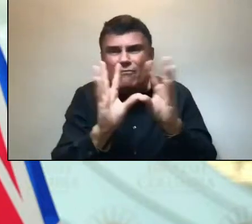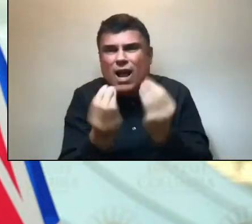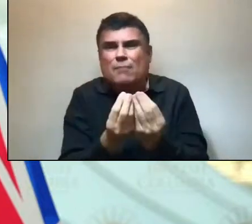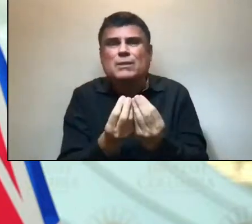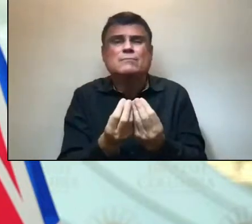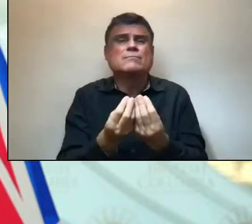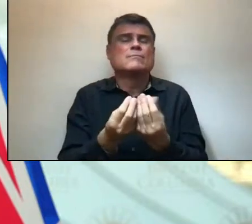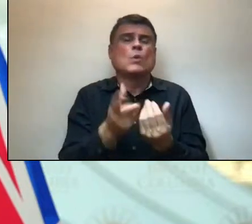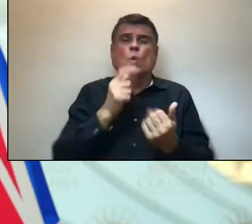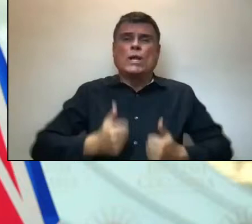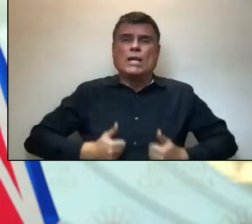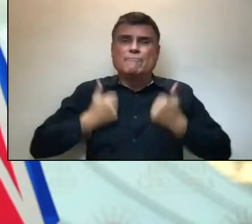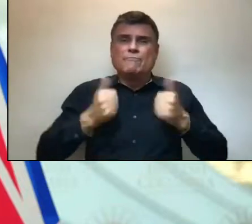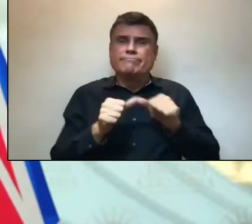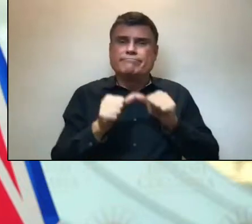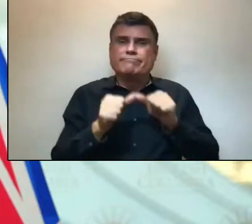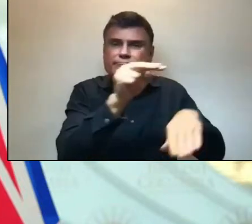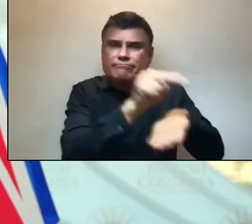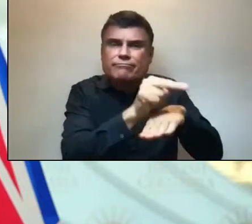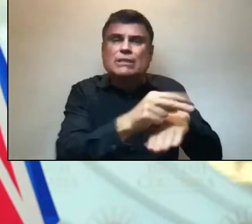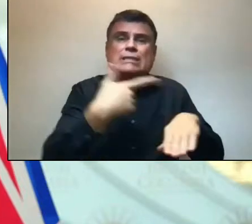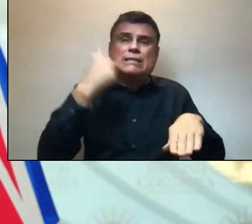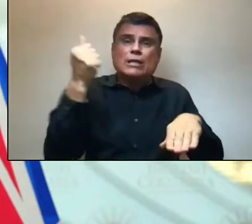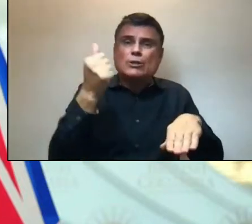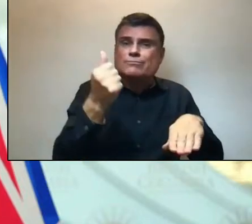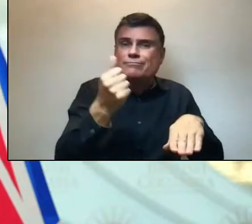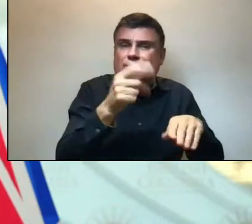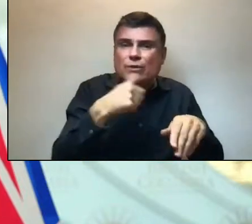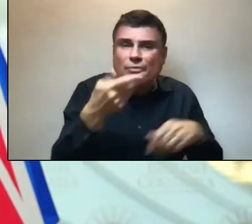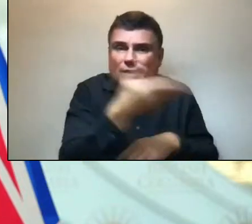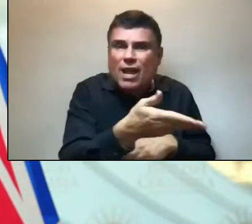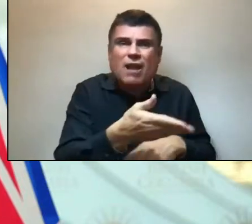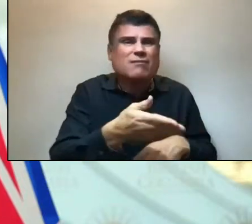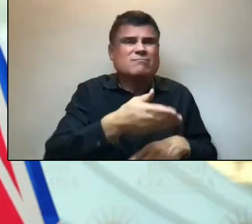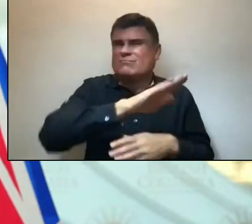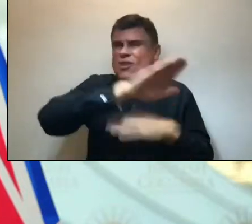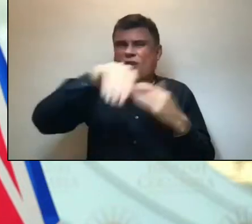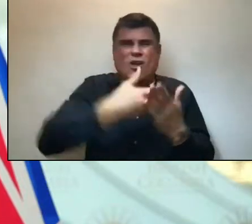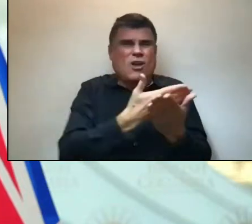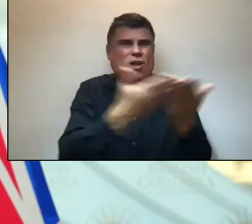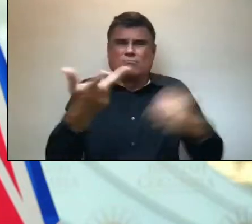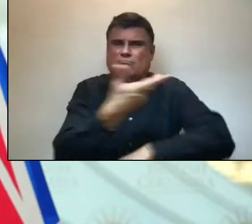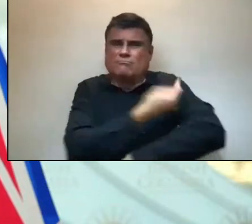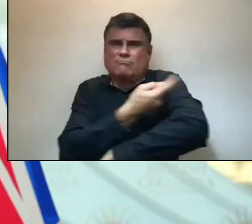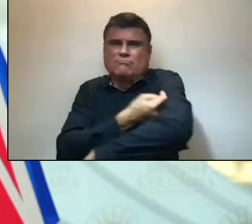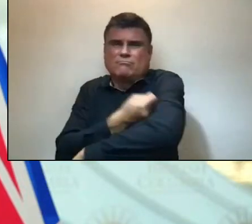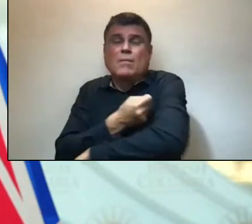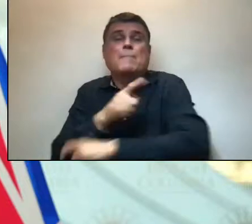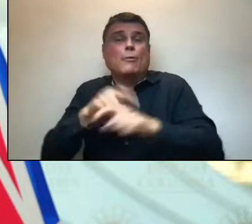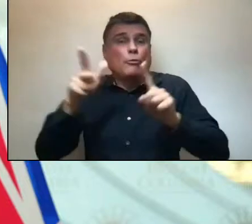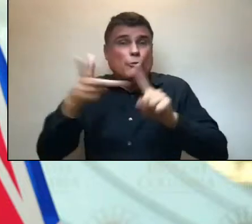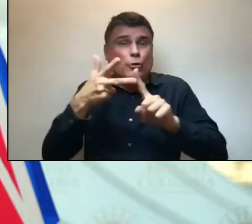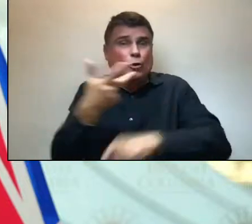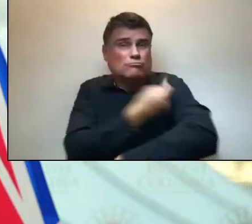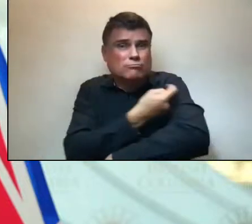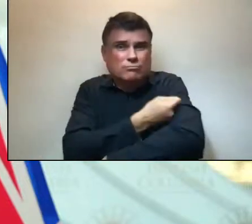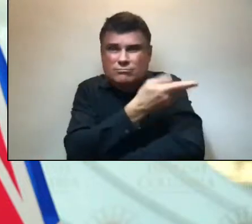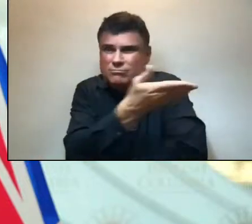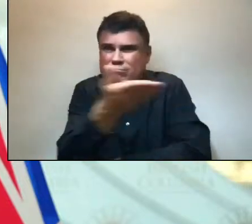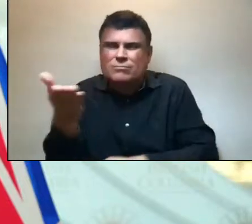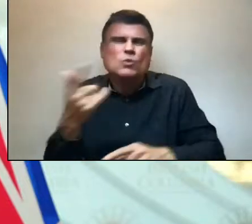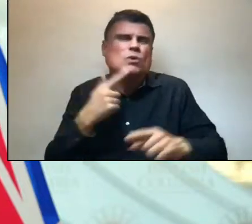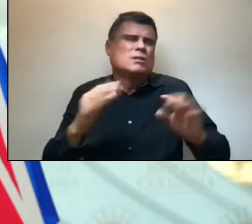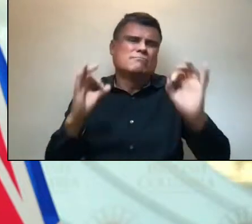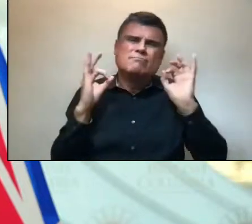doses for residents and healthcare workers in long-term care, and in the tens of thousands now of healthcare workers in long-term care